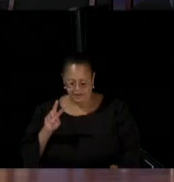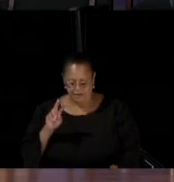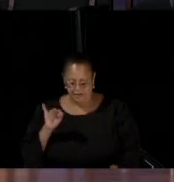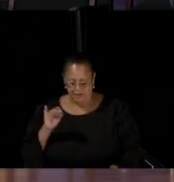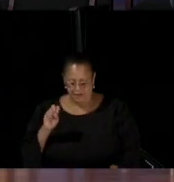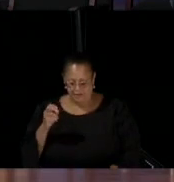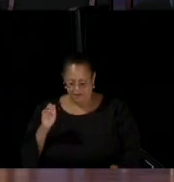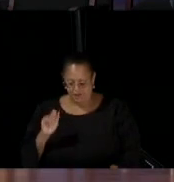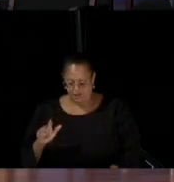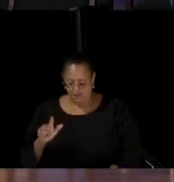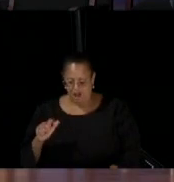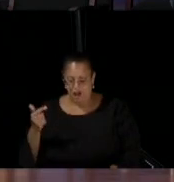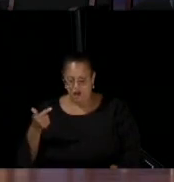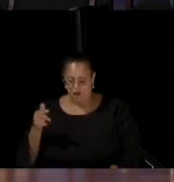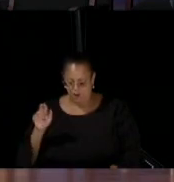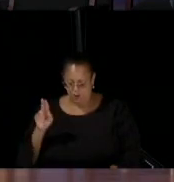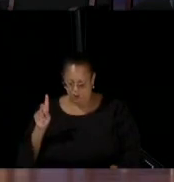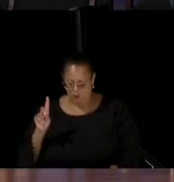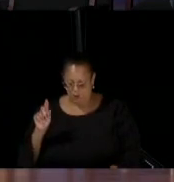Vishal Gudapati.